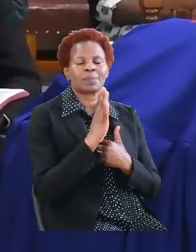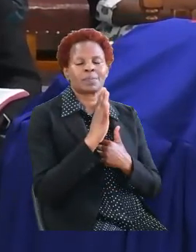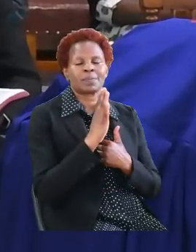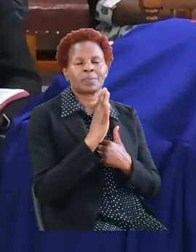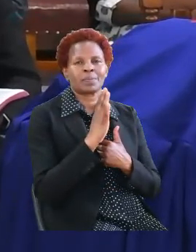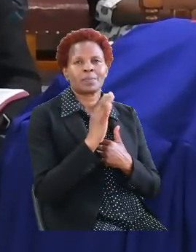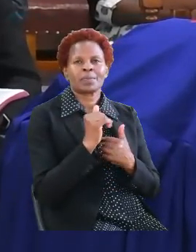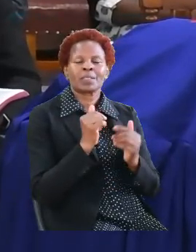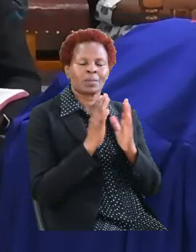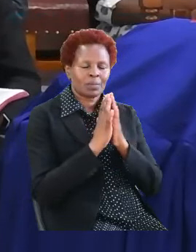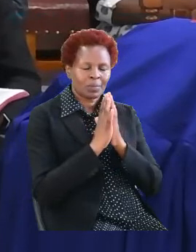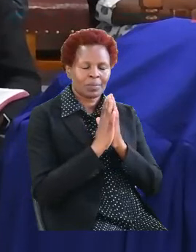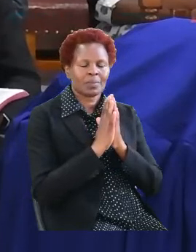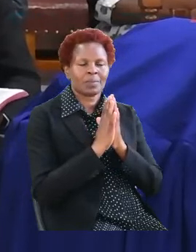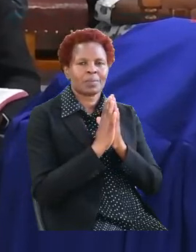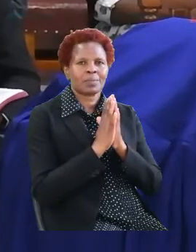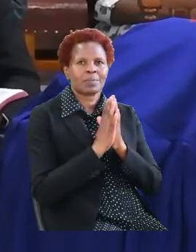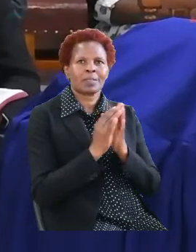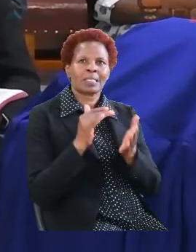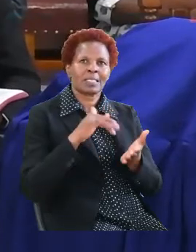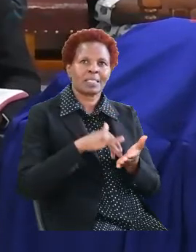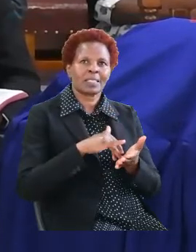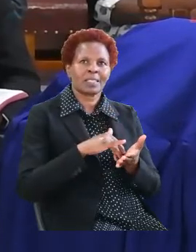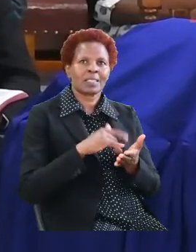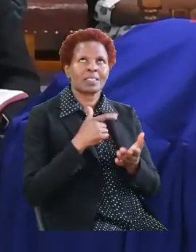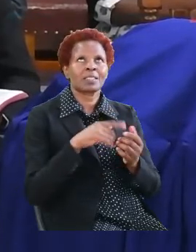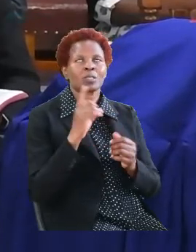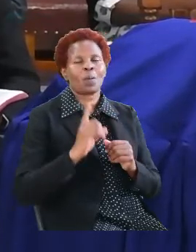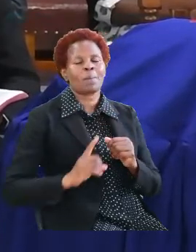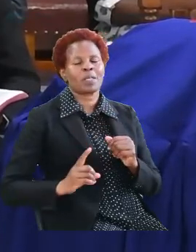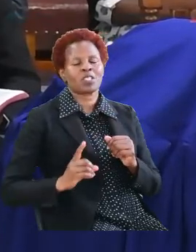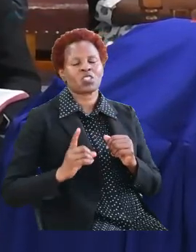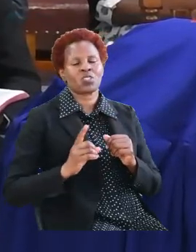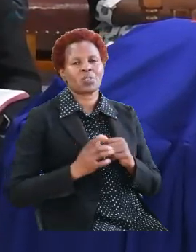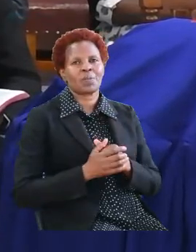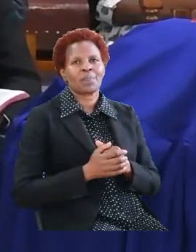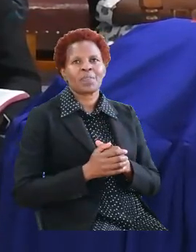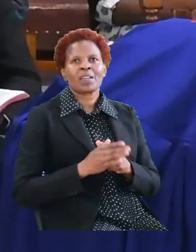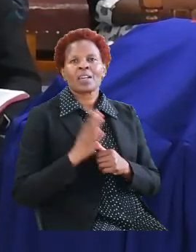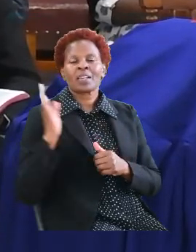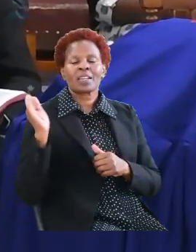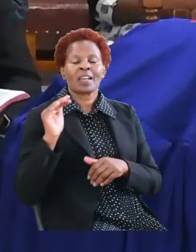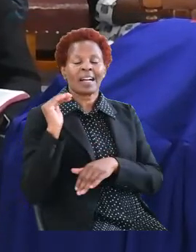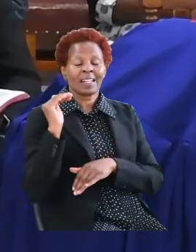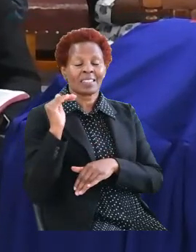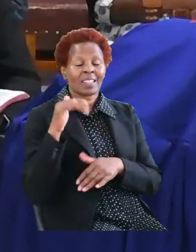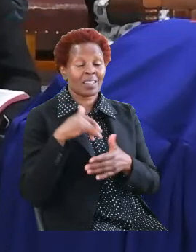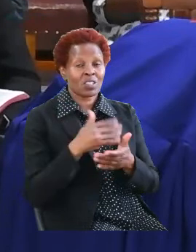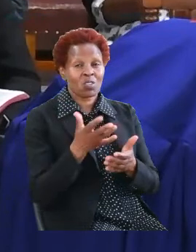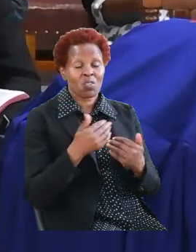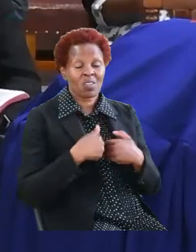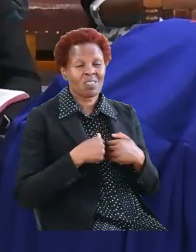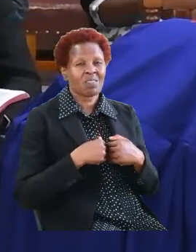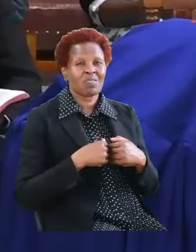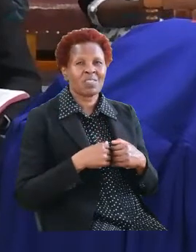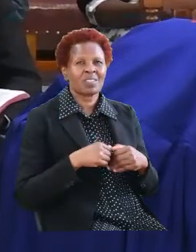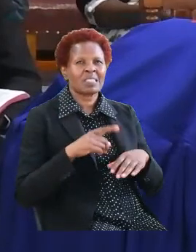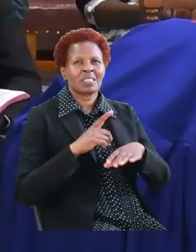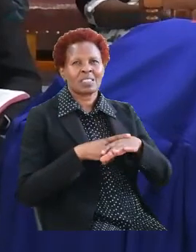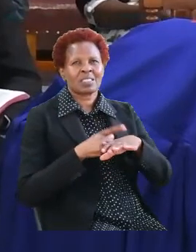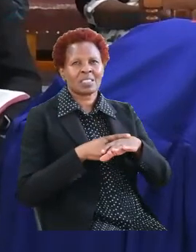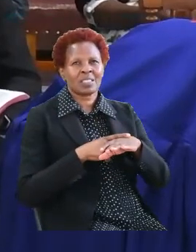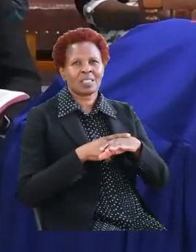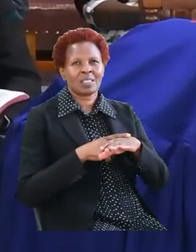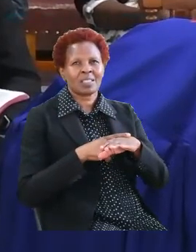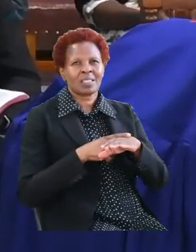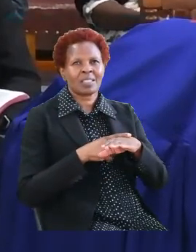in prayer and again in this ministry. And I want to ask that we may take a moment or two and